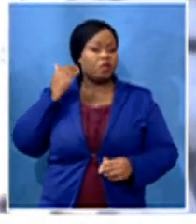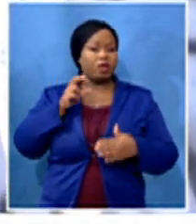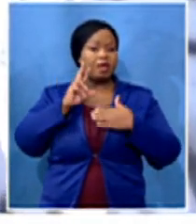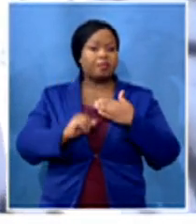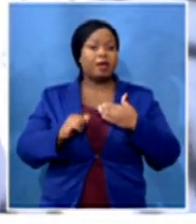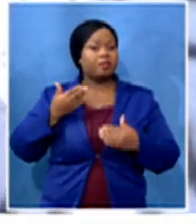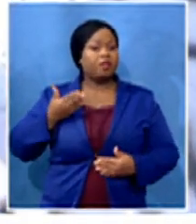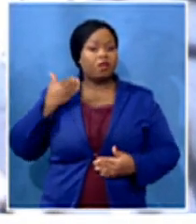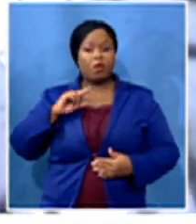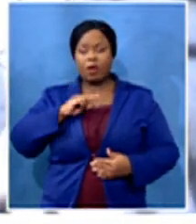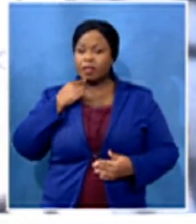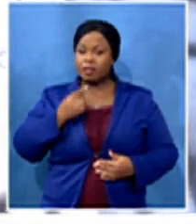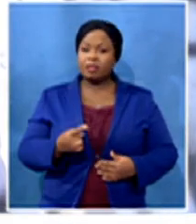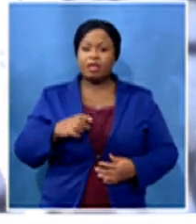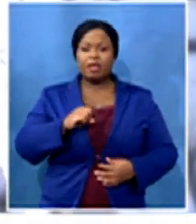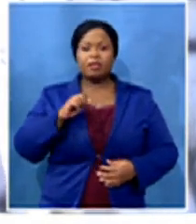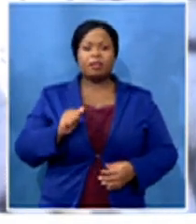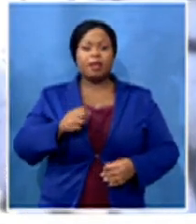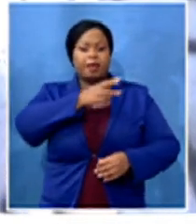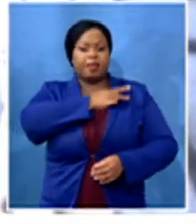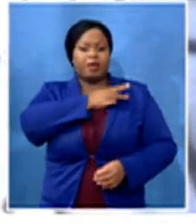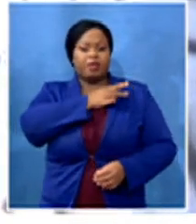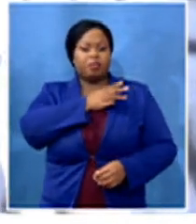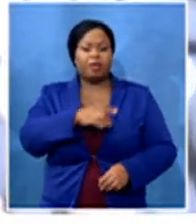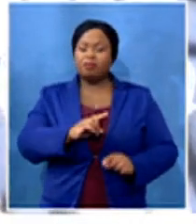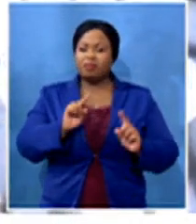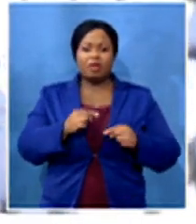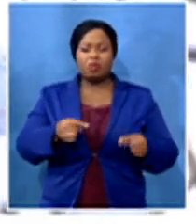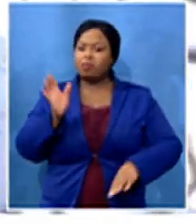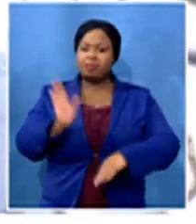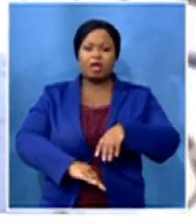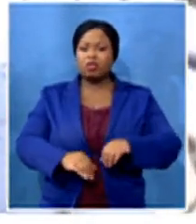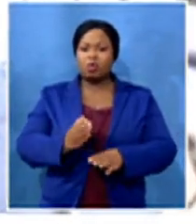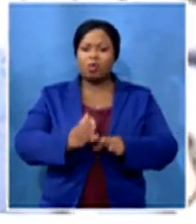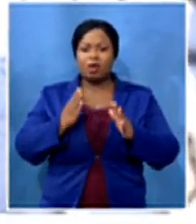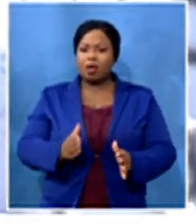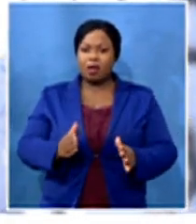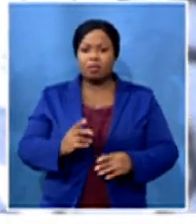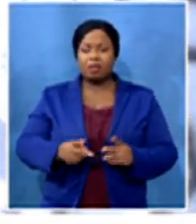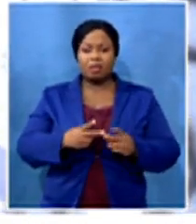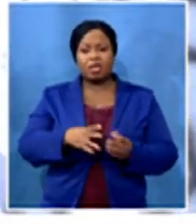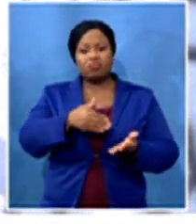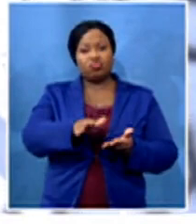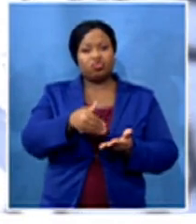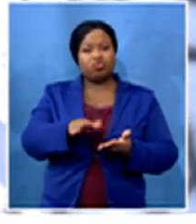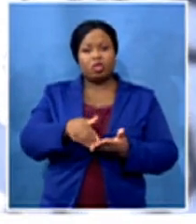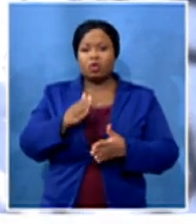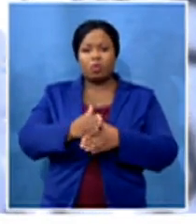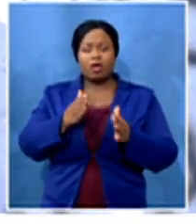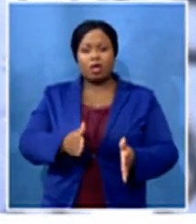at the time were calling on SAA management not to punish workers and retrench workers